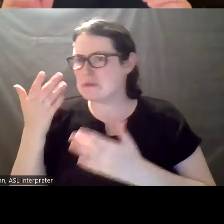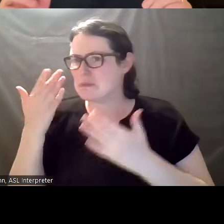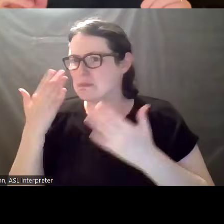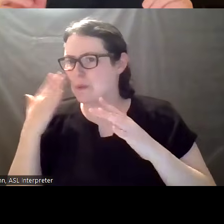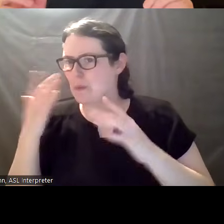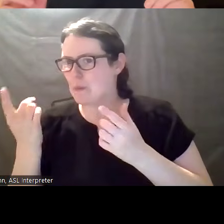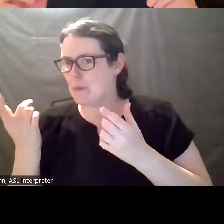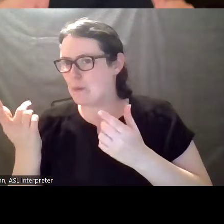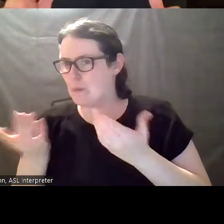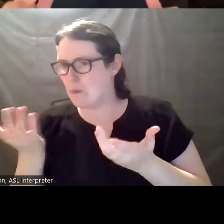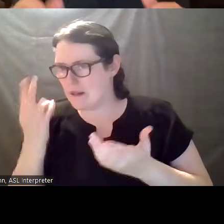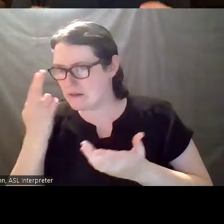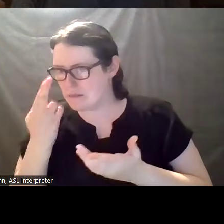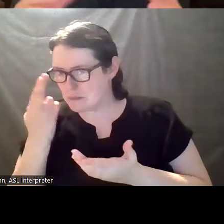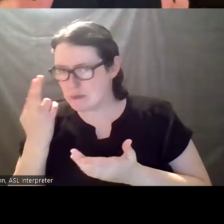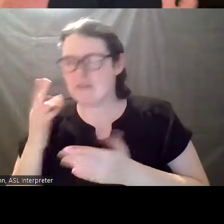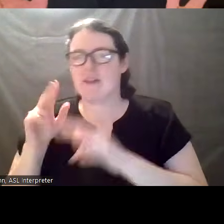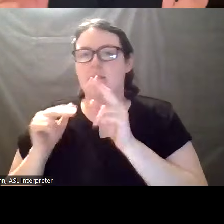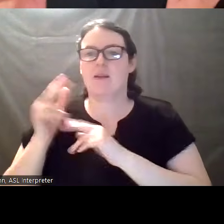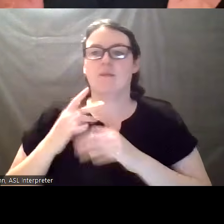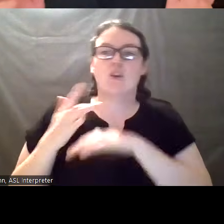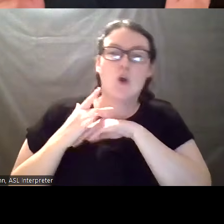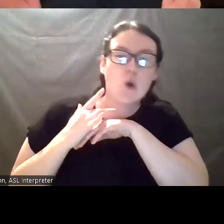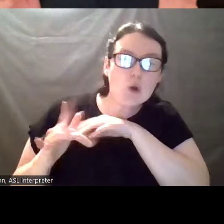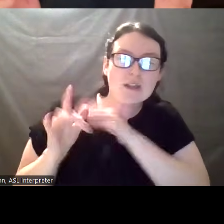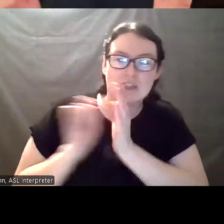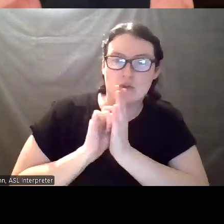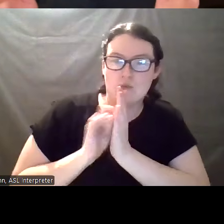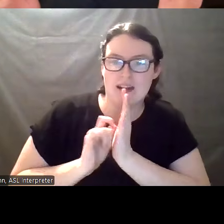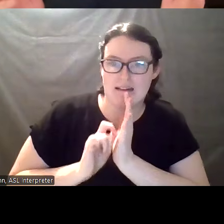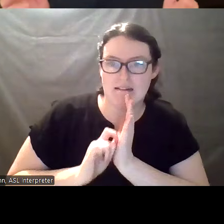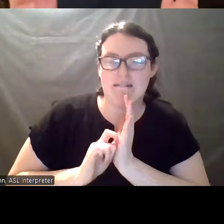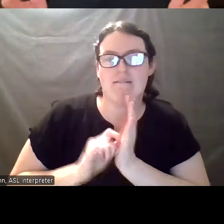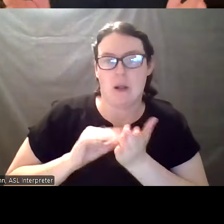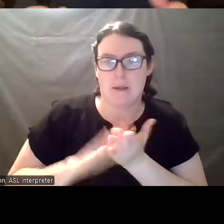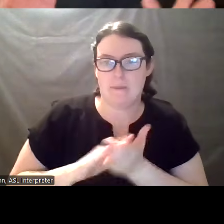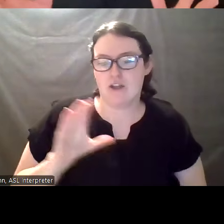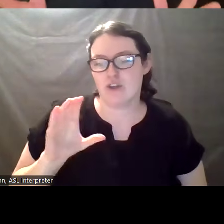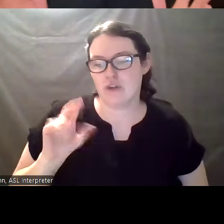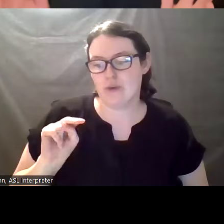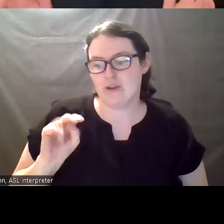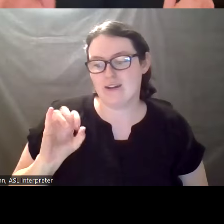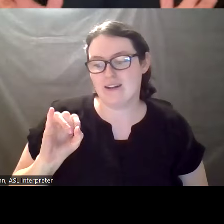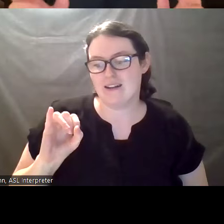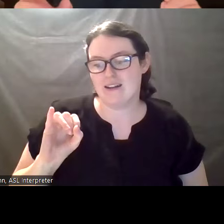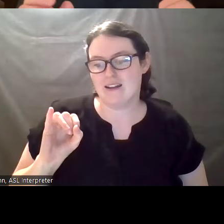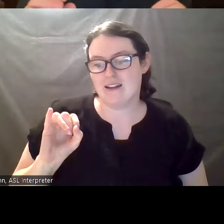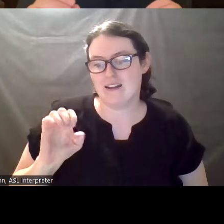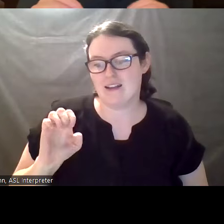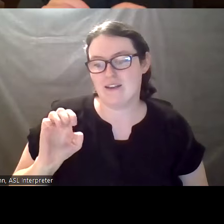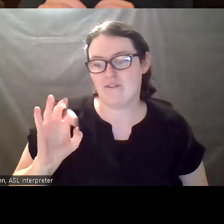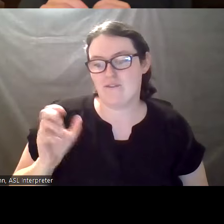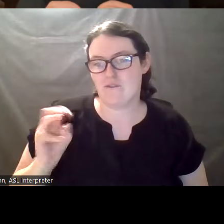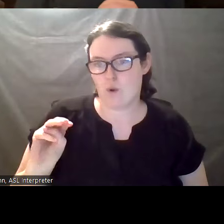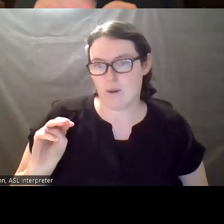earliest cuneiform documents, the earliest written documents in world history were found, something like 5,000 in the ruins of